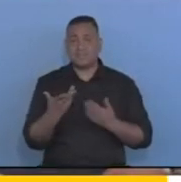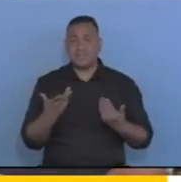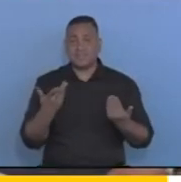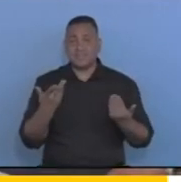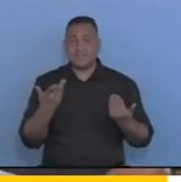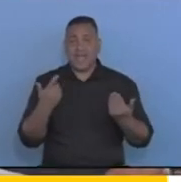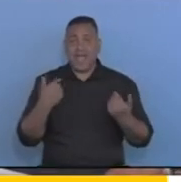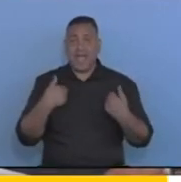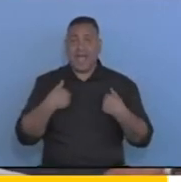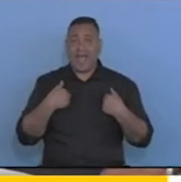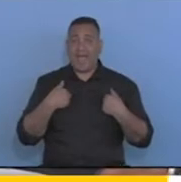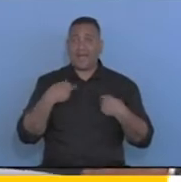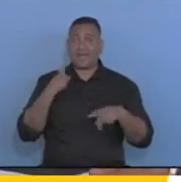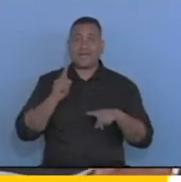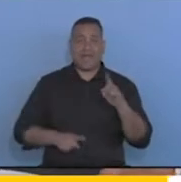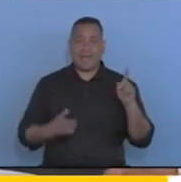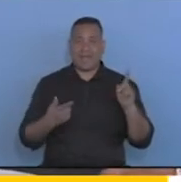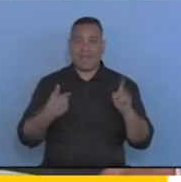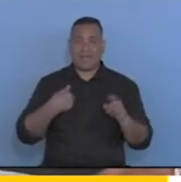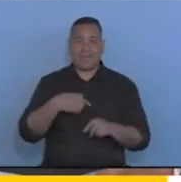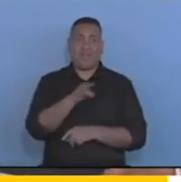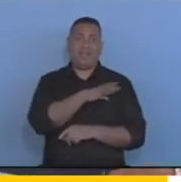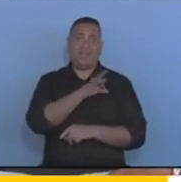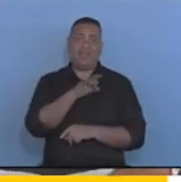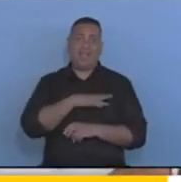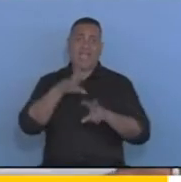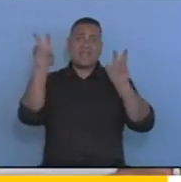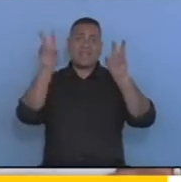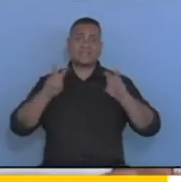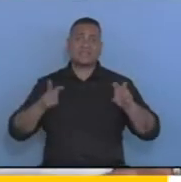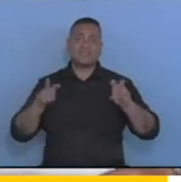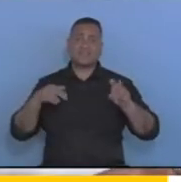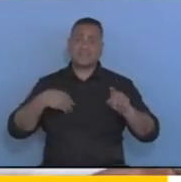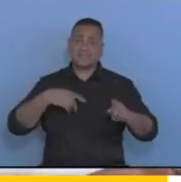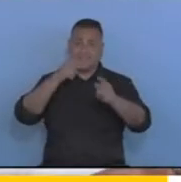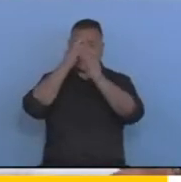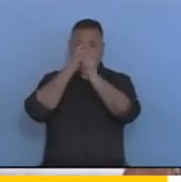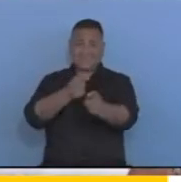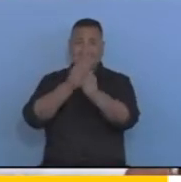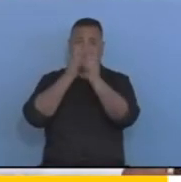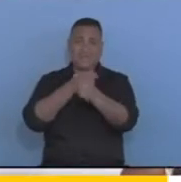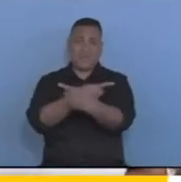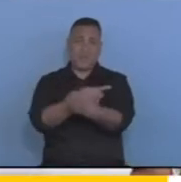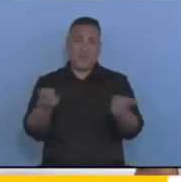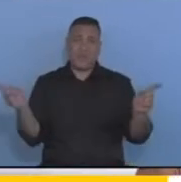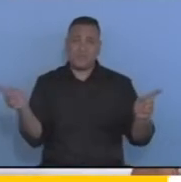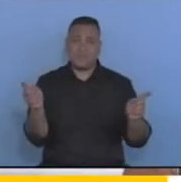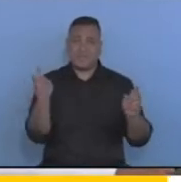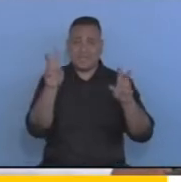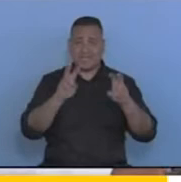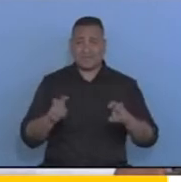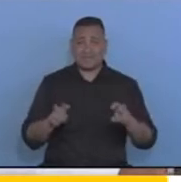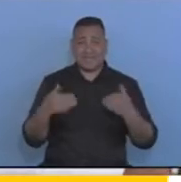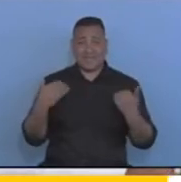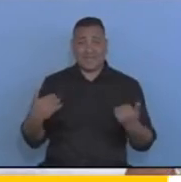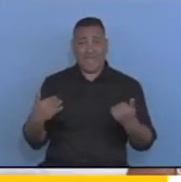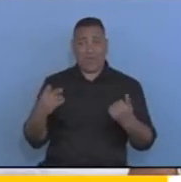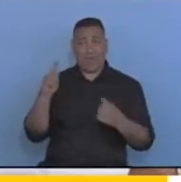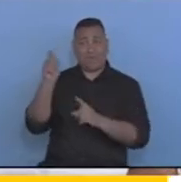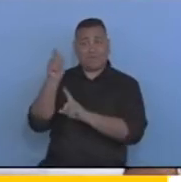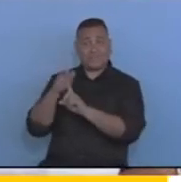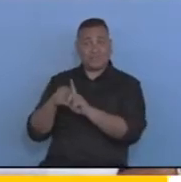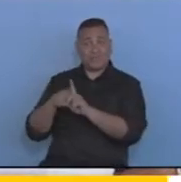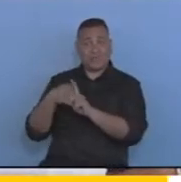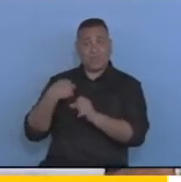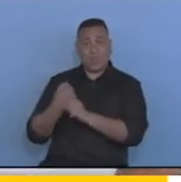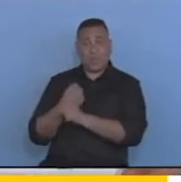electricity. So I take my hats off to everybody else that actually does this, you know. Well done. Basically, those are the, like you, one of the students that I'm looking for. All